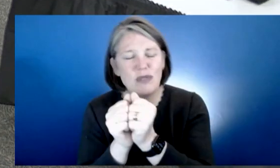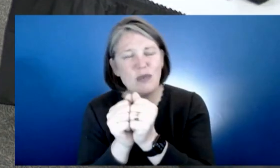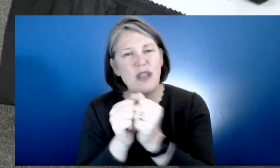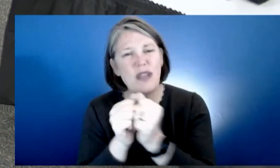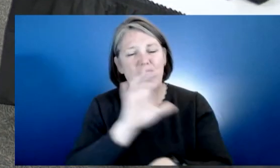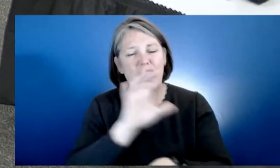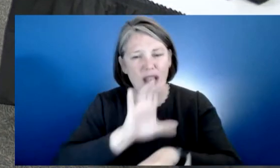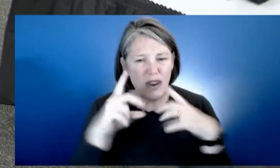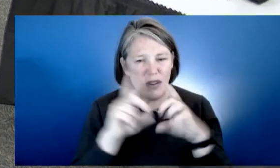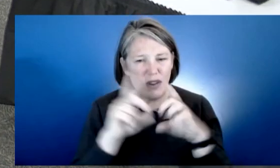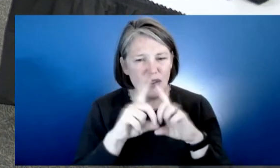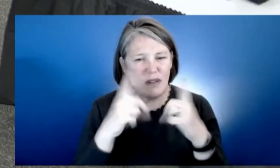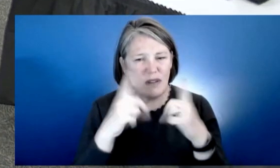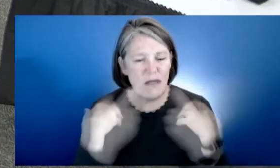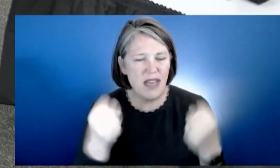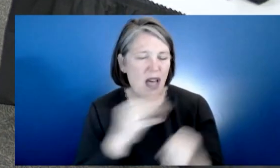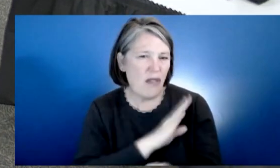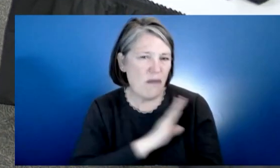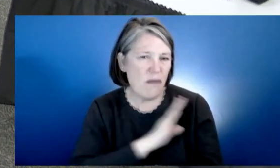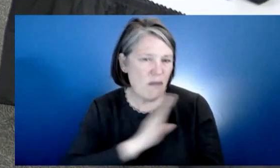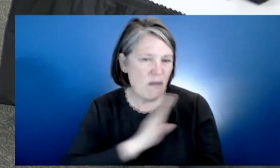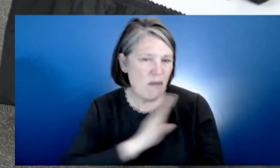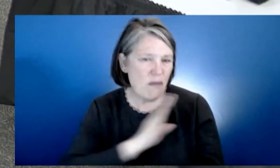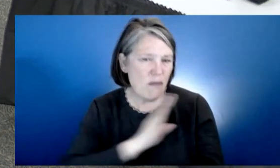board, but encouraging